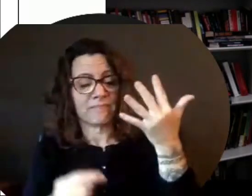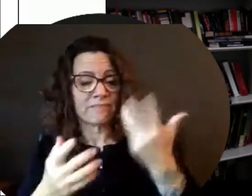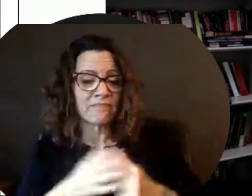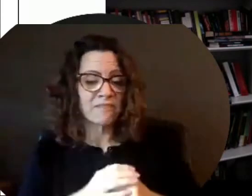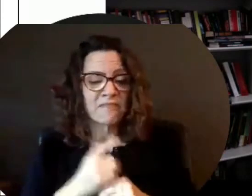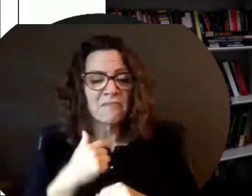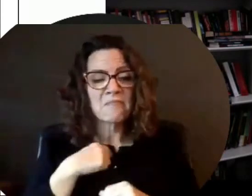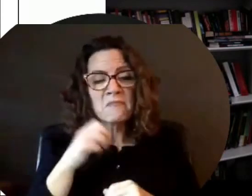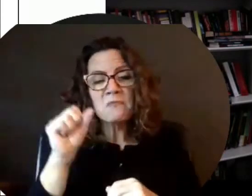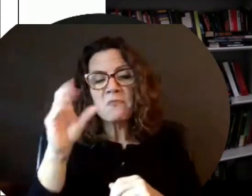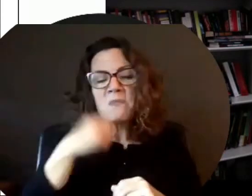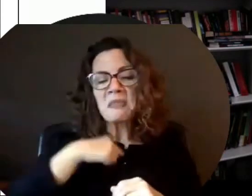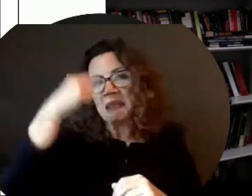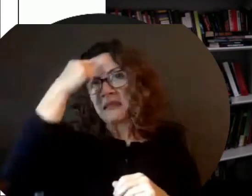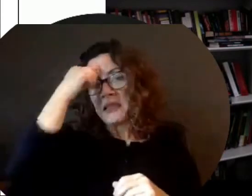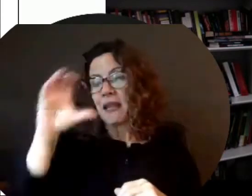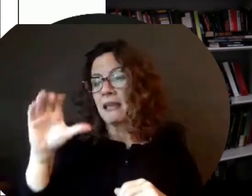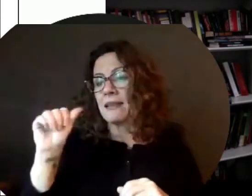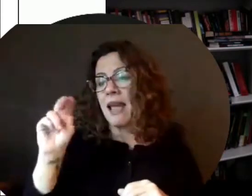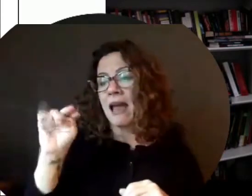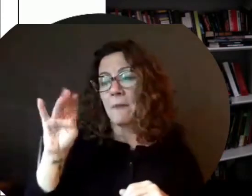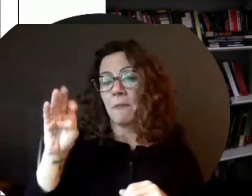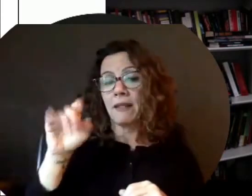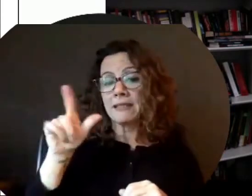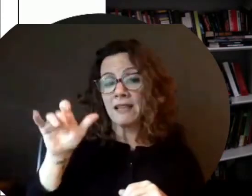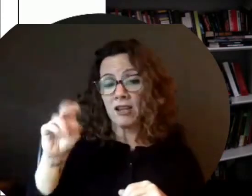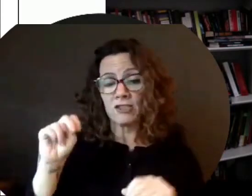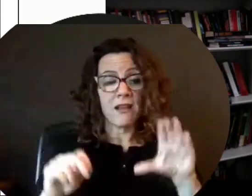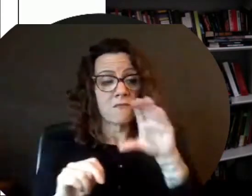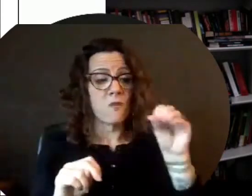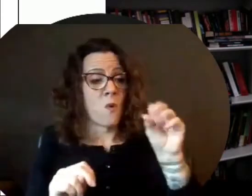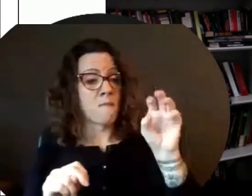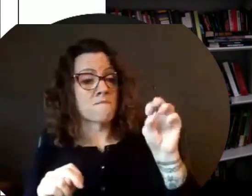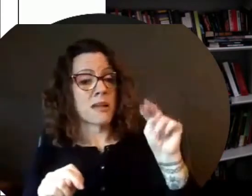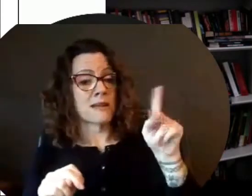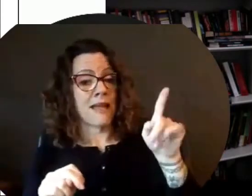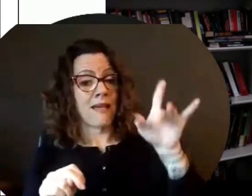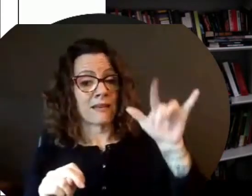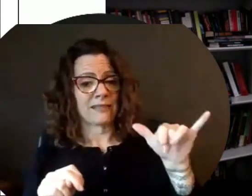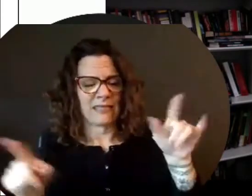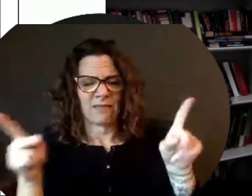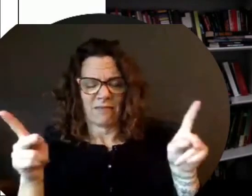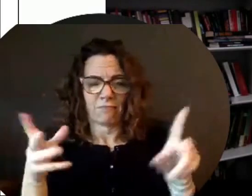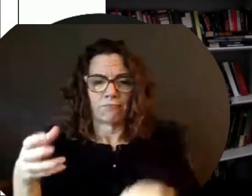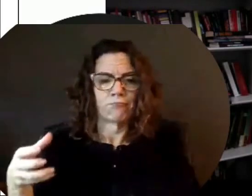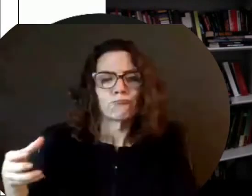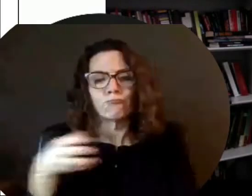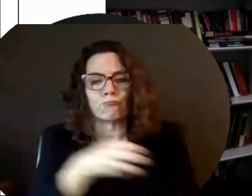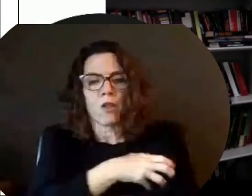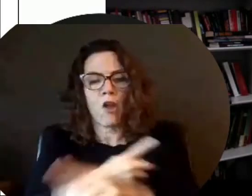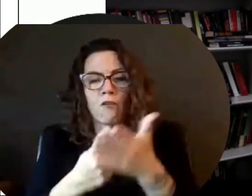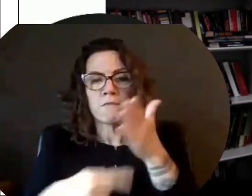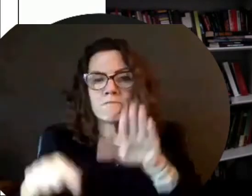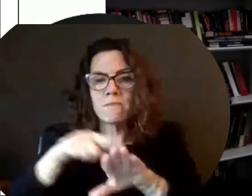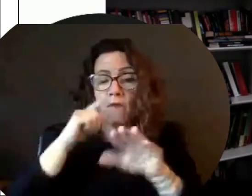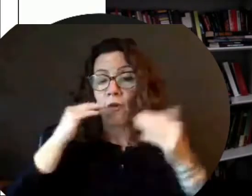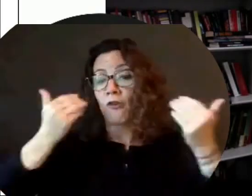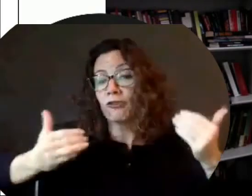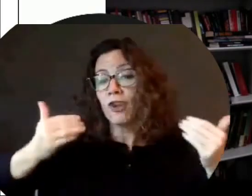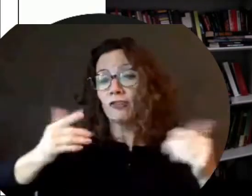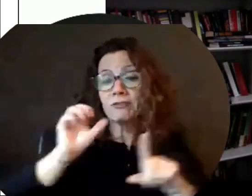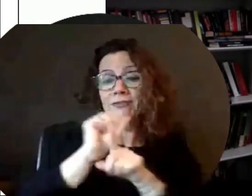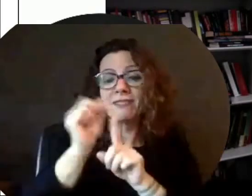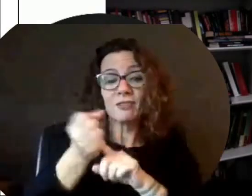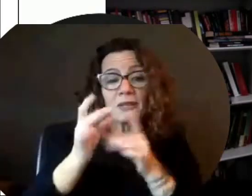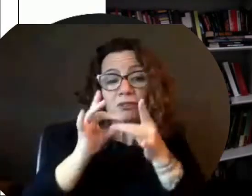the possibilities for a future through commensality. How we sit together, how we eat together is really the kind of basis for the world we need, the abolition